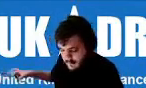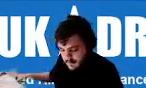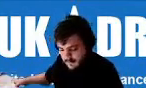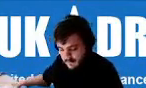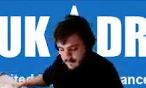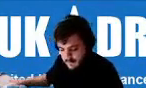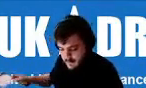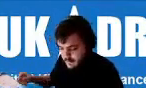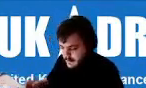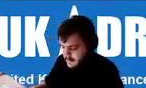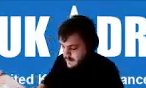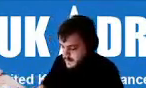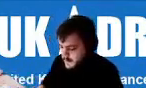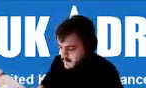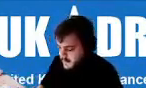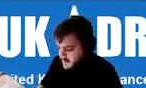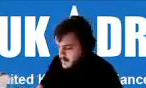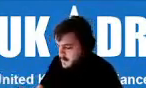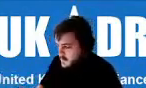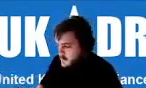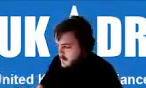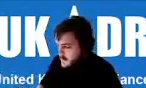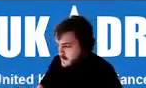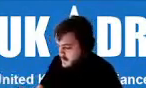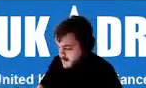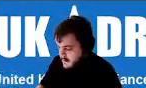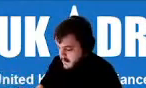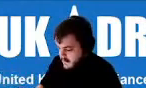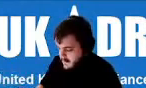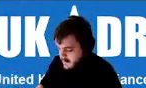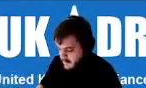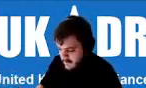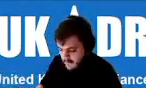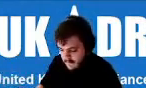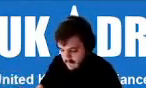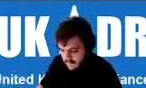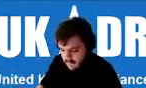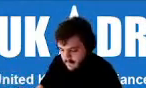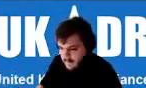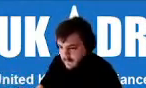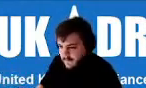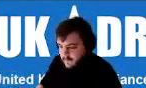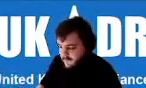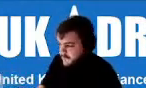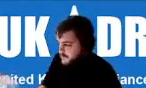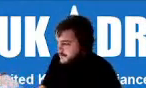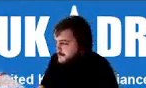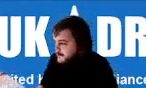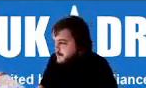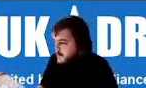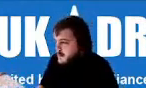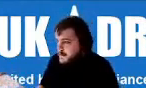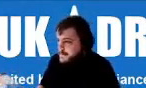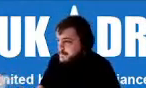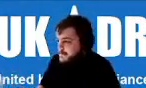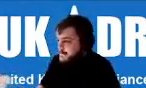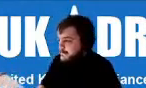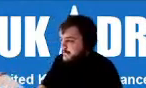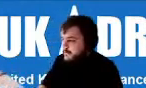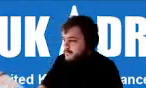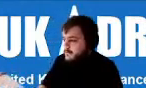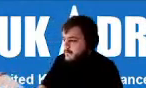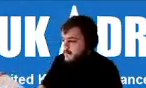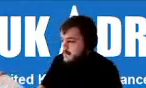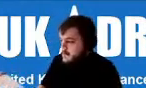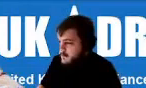the safety of buildings against earthquakes. It has magnitude 8 earthquakes, and yet it has an